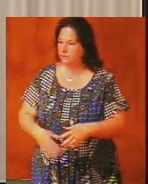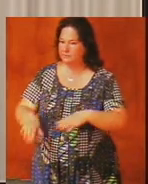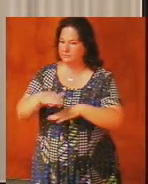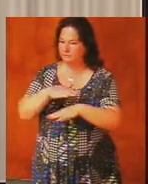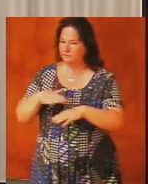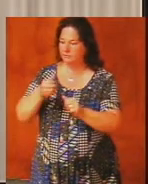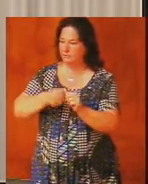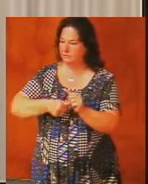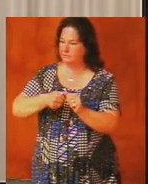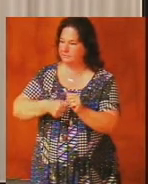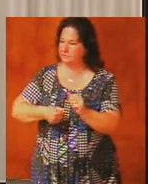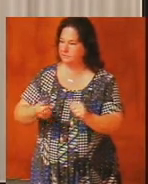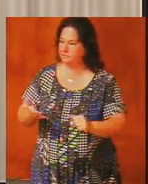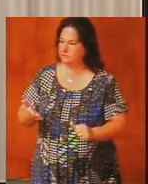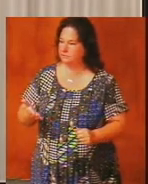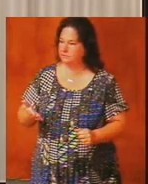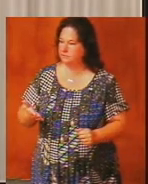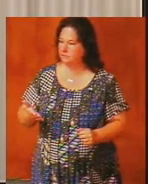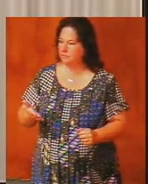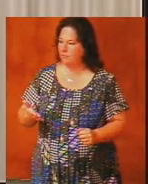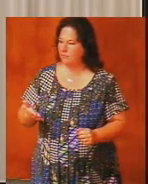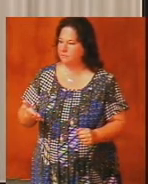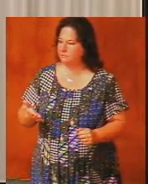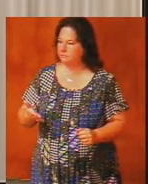Above everything,